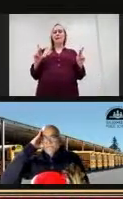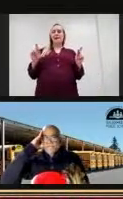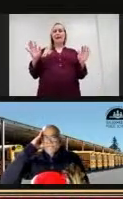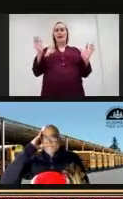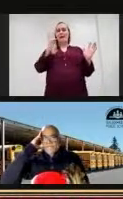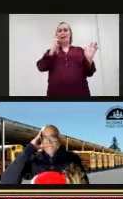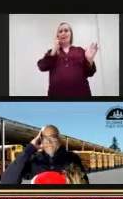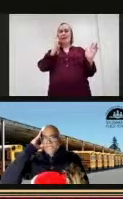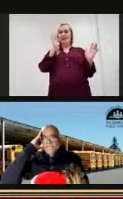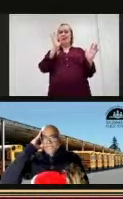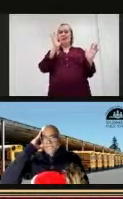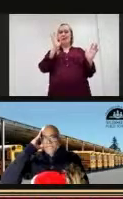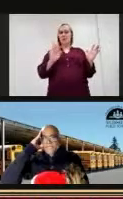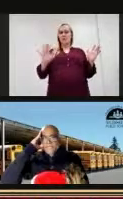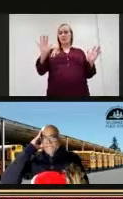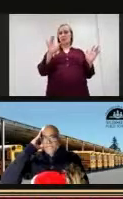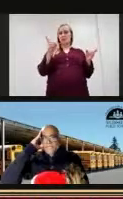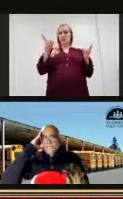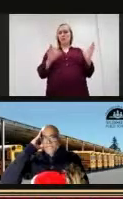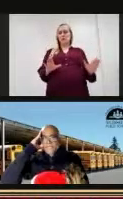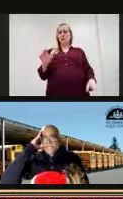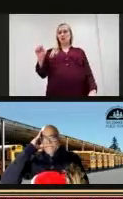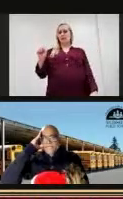Let's see. Director Salazar.